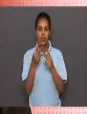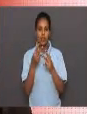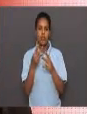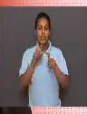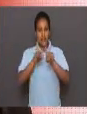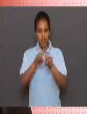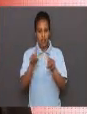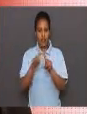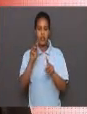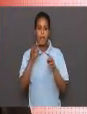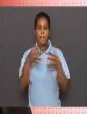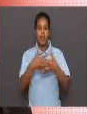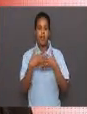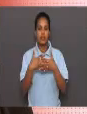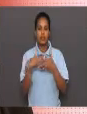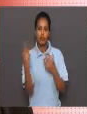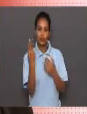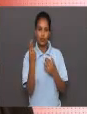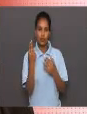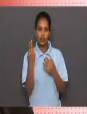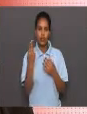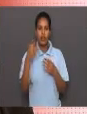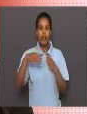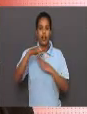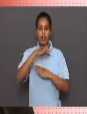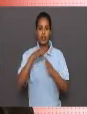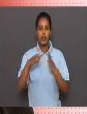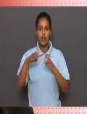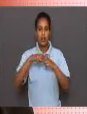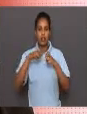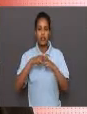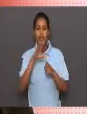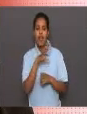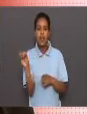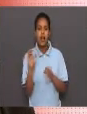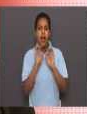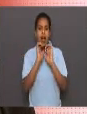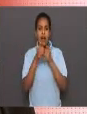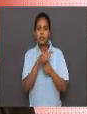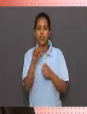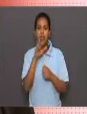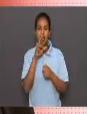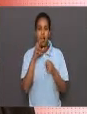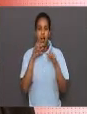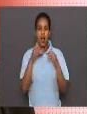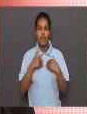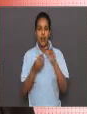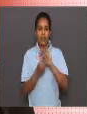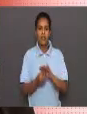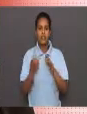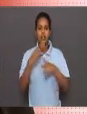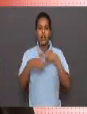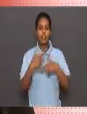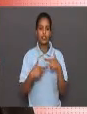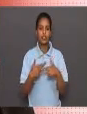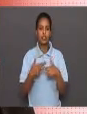We will look at different materials used as electrodes and how they